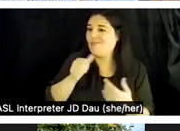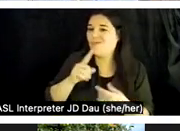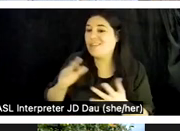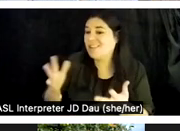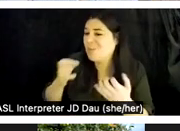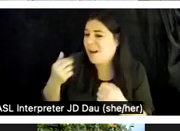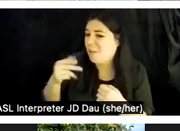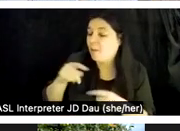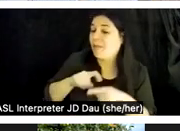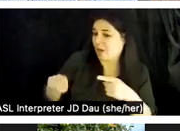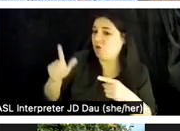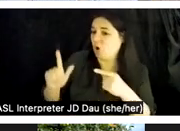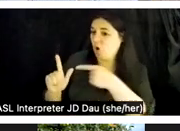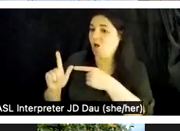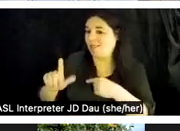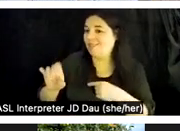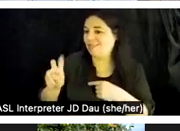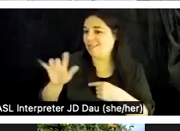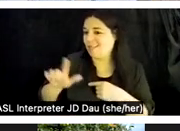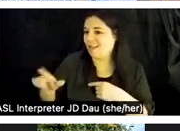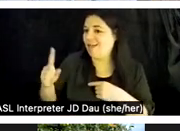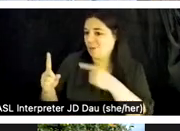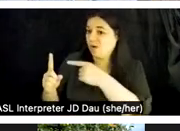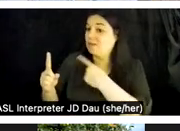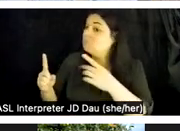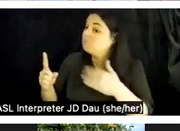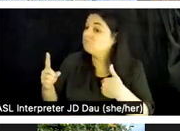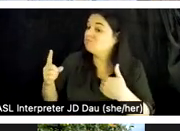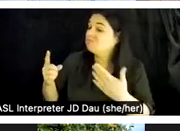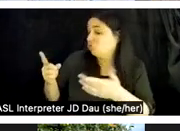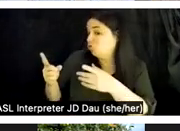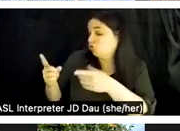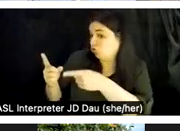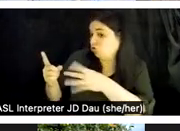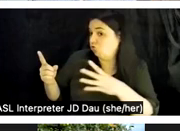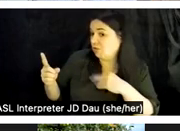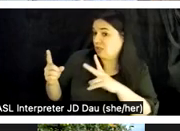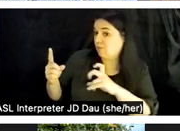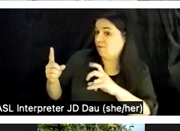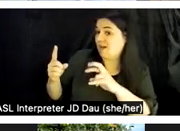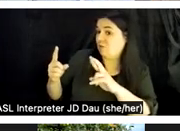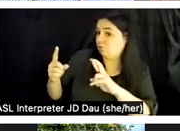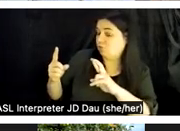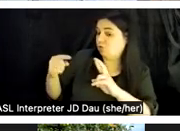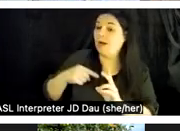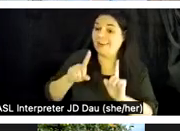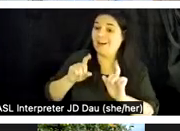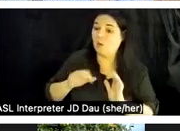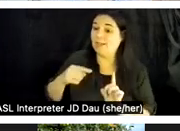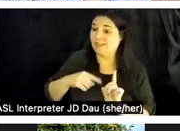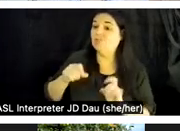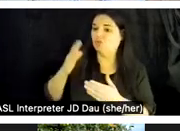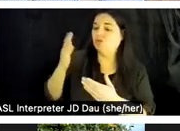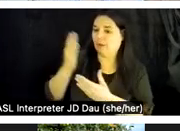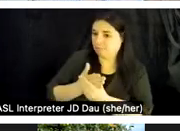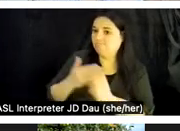calls Lenny and says, "Hey, I want an apartment, and do you take vouchers?" And Lenny says no. The tester actually could file a